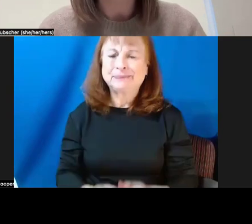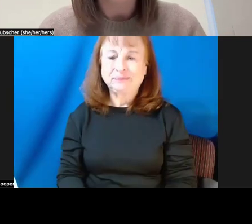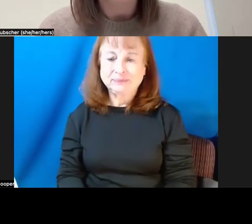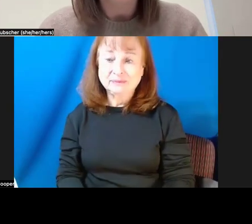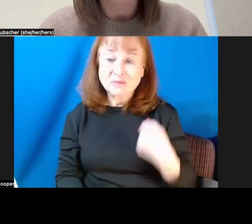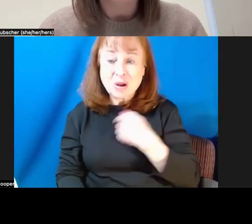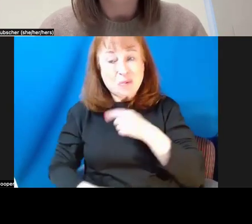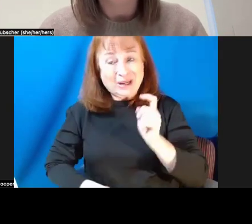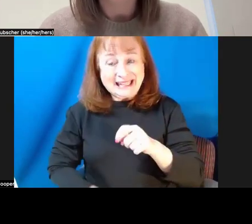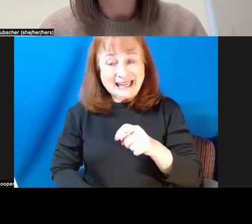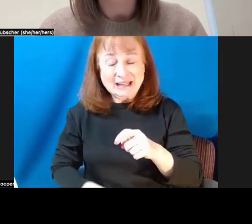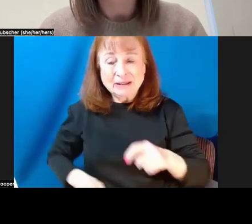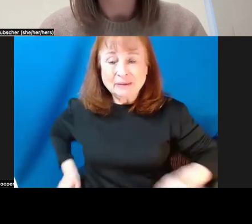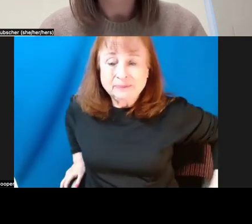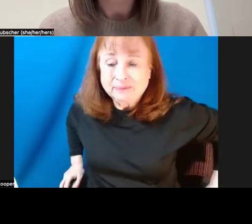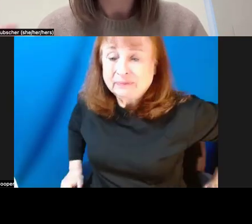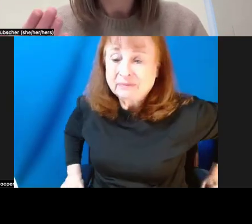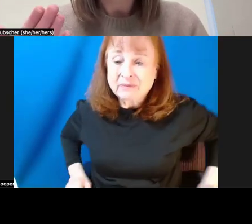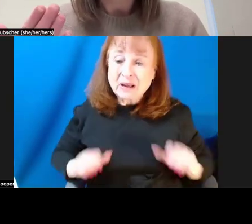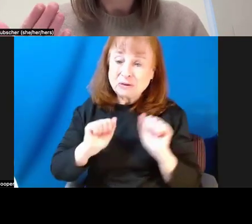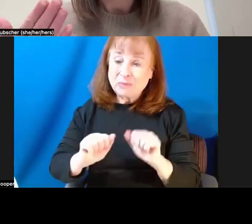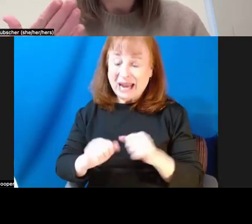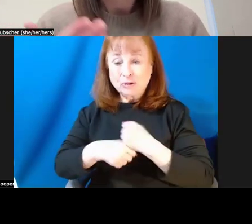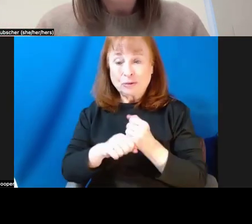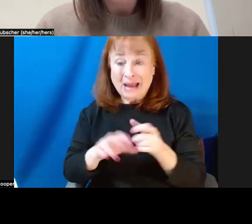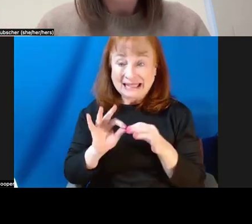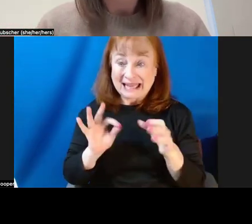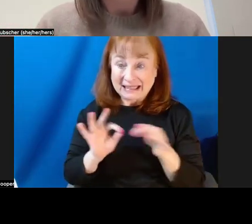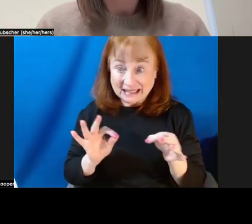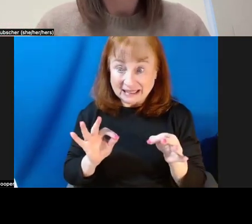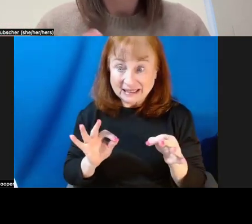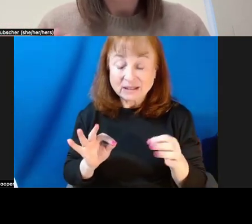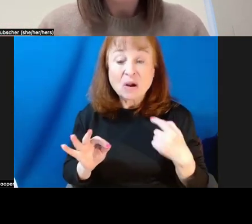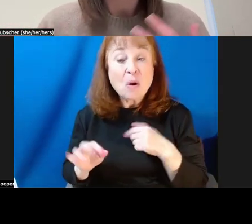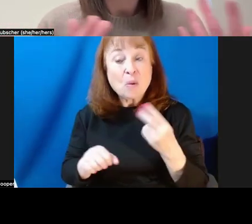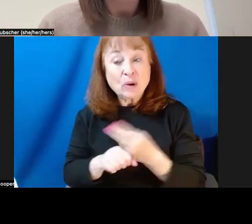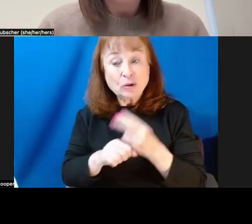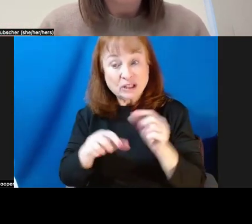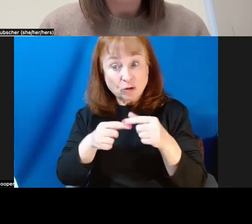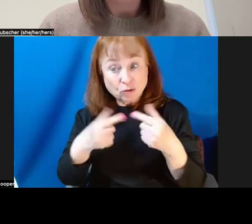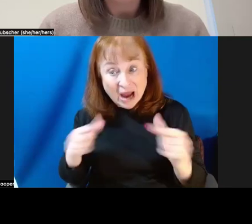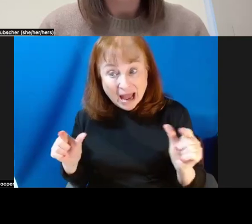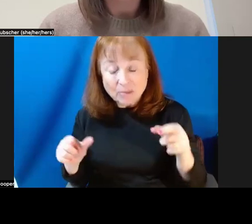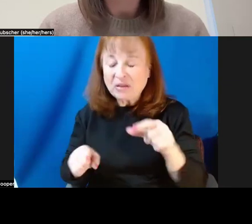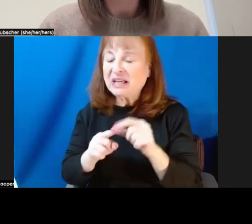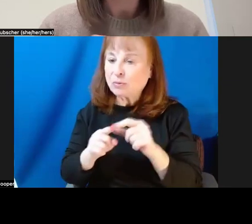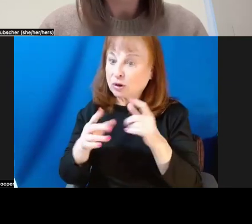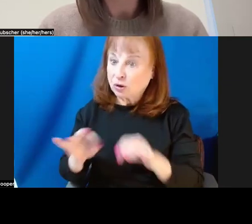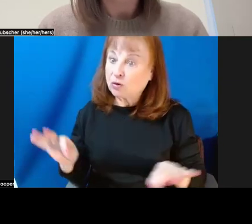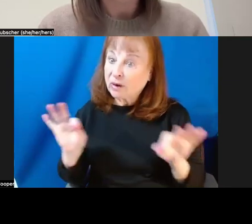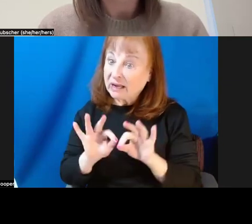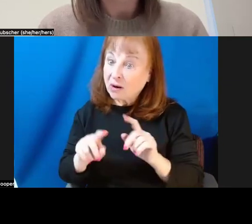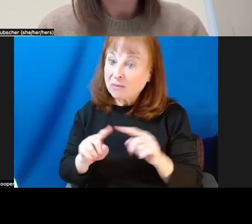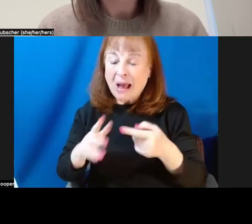We need them to be able to form sentences. Once we are using grammar, these words are really critical, but